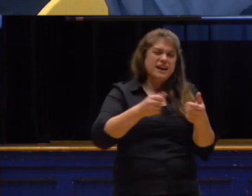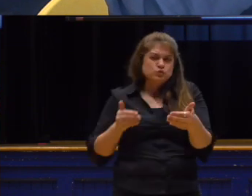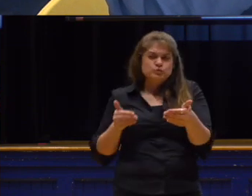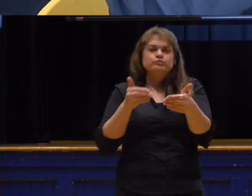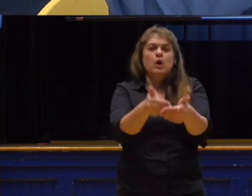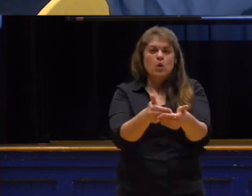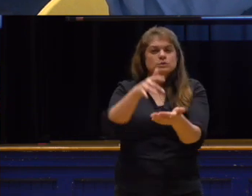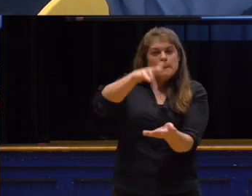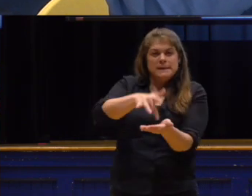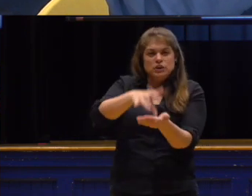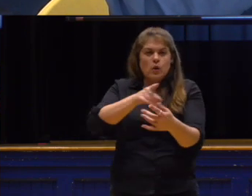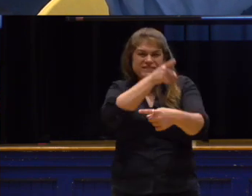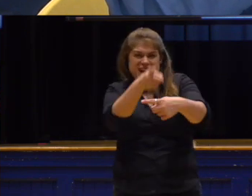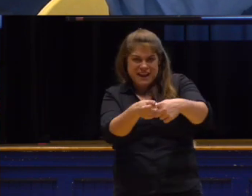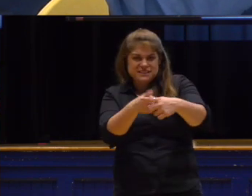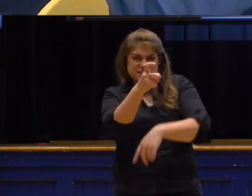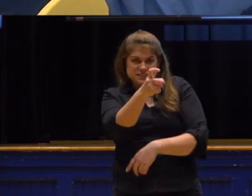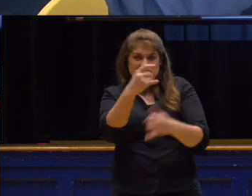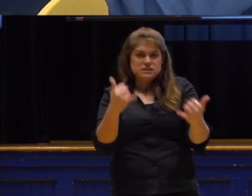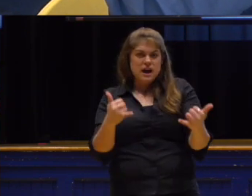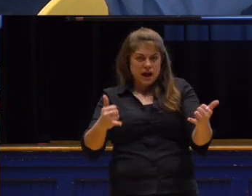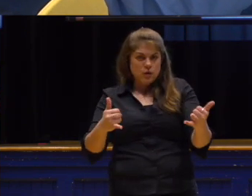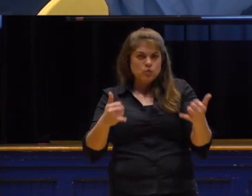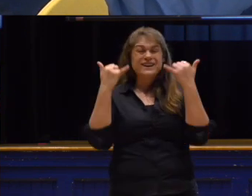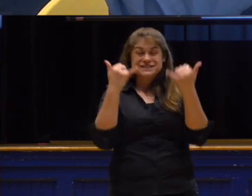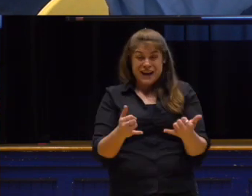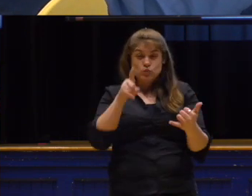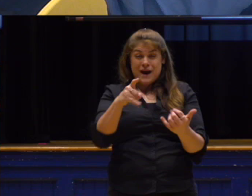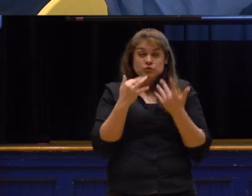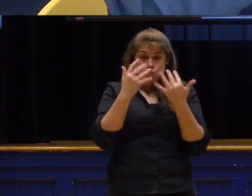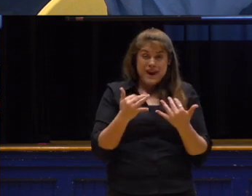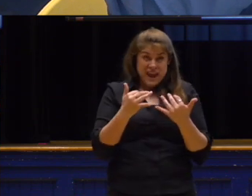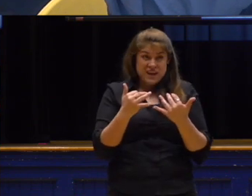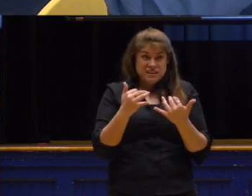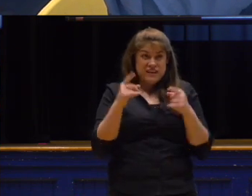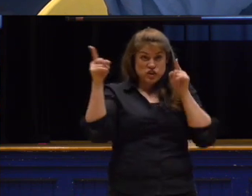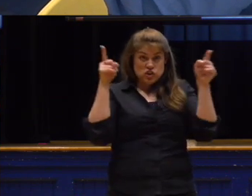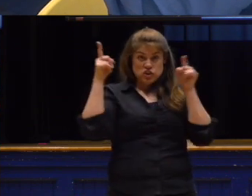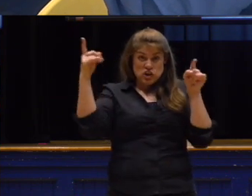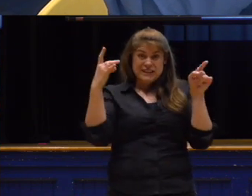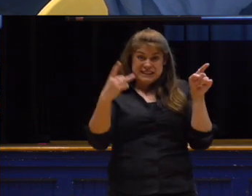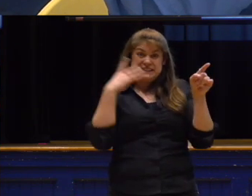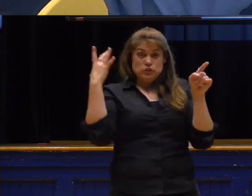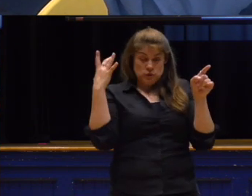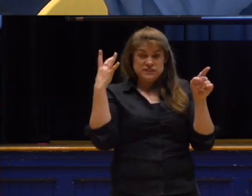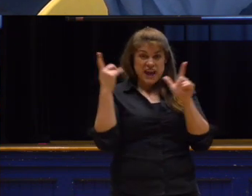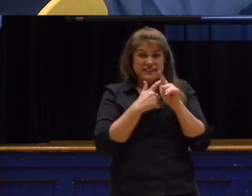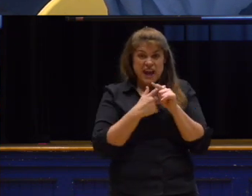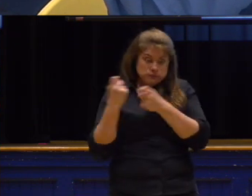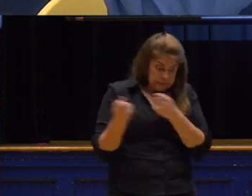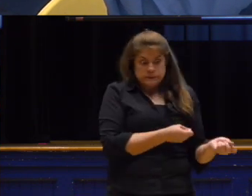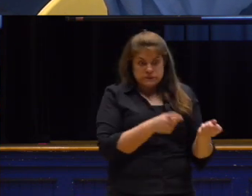the middle of the X than you do now, because right now you have to wait for those 2 signals, then you get